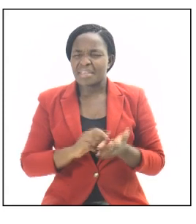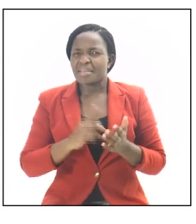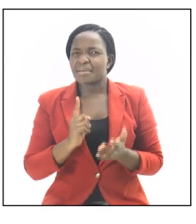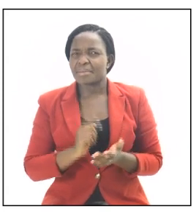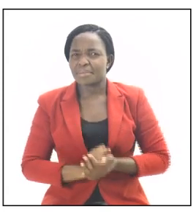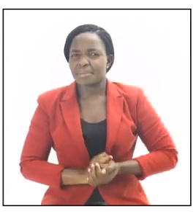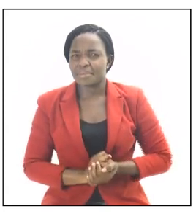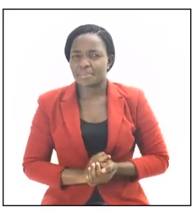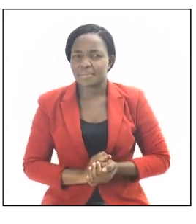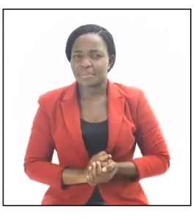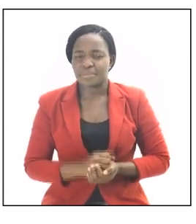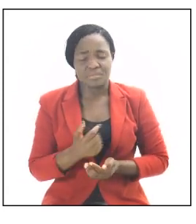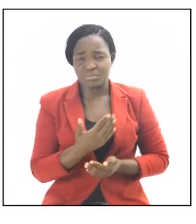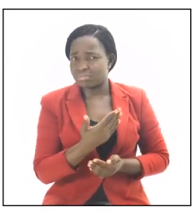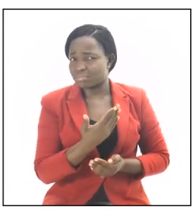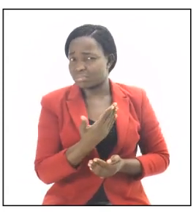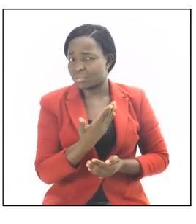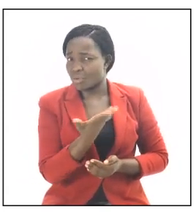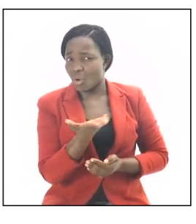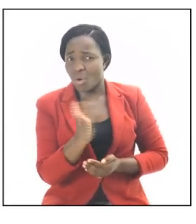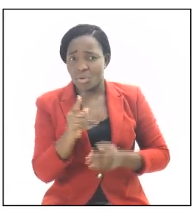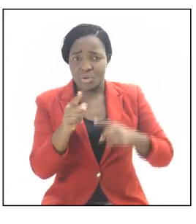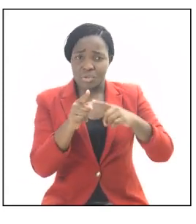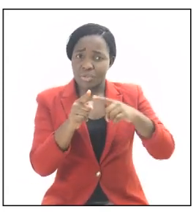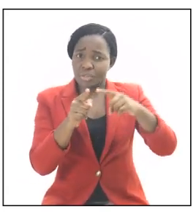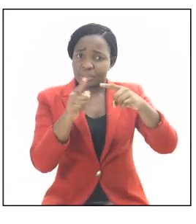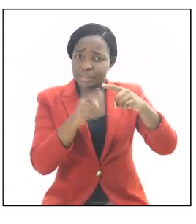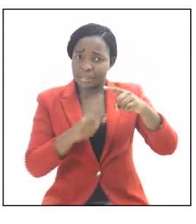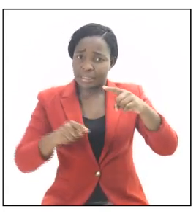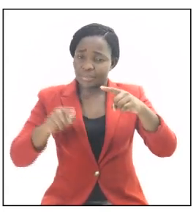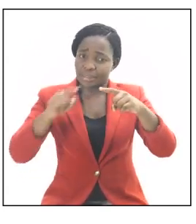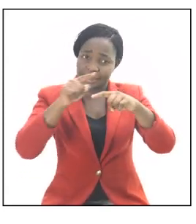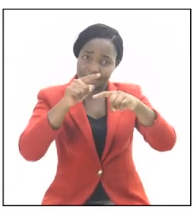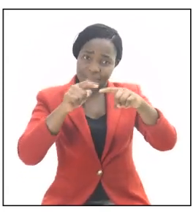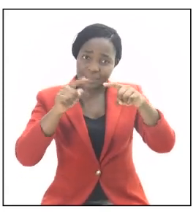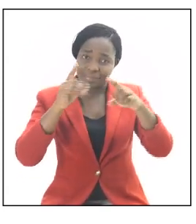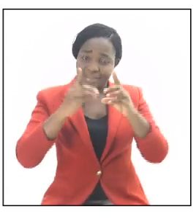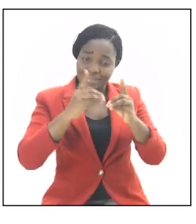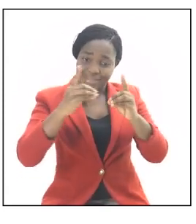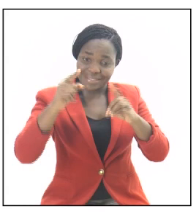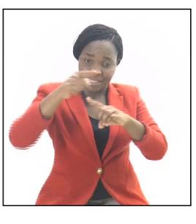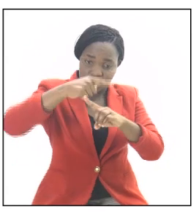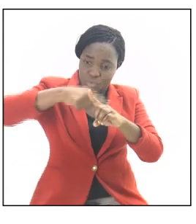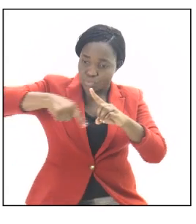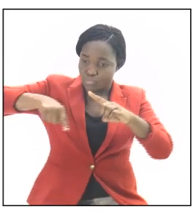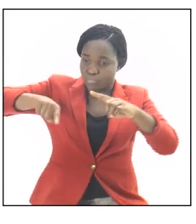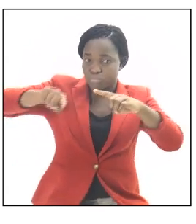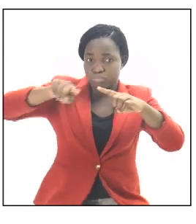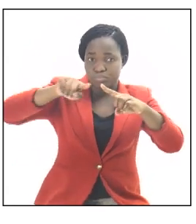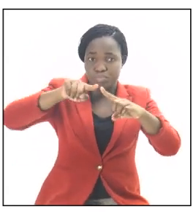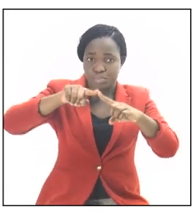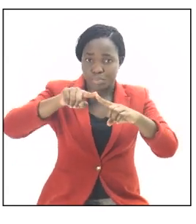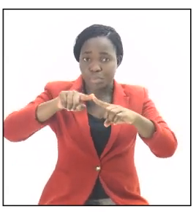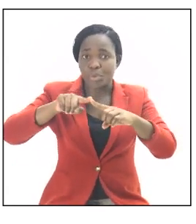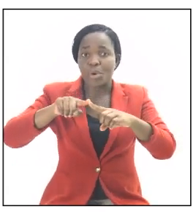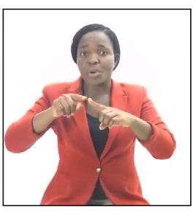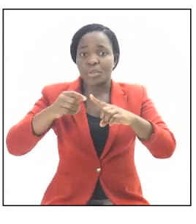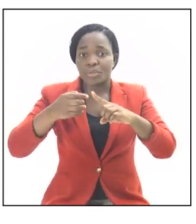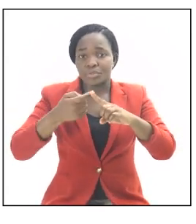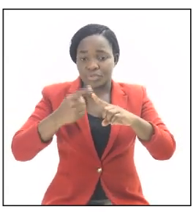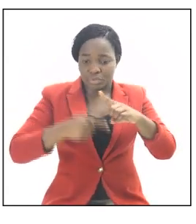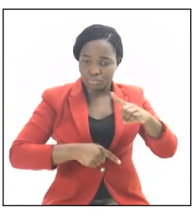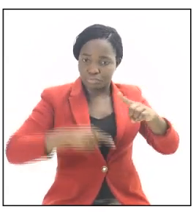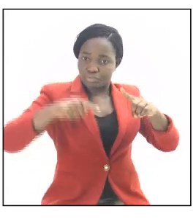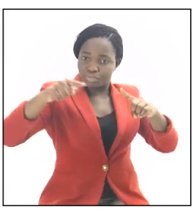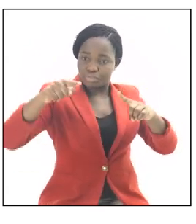that for any circle, you can divide the circumference, the distance around the circle, by the diameter. You